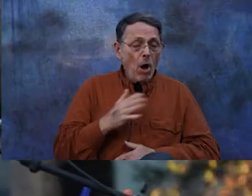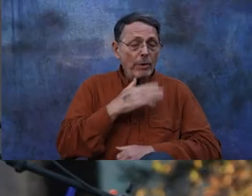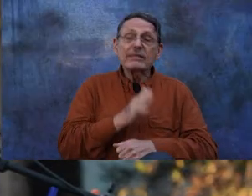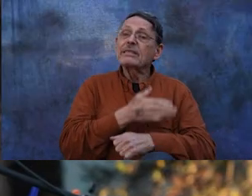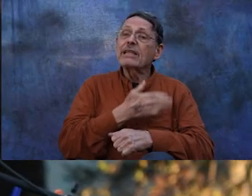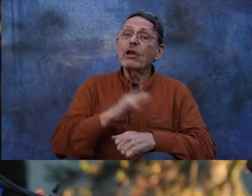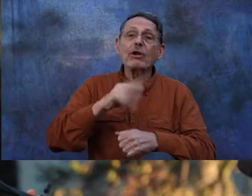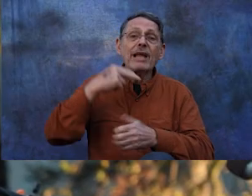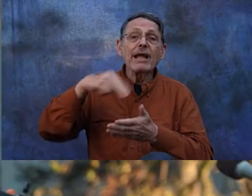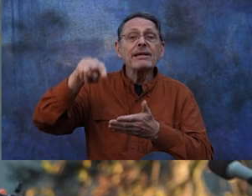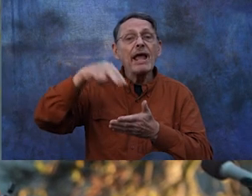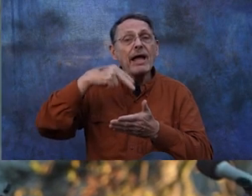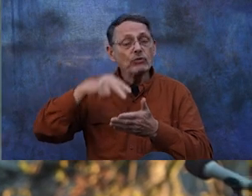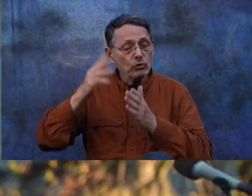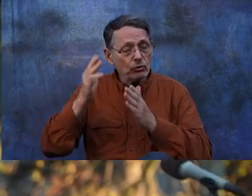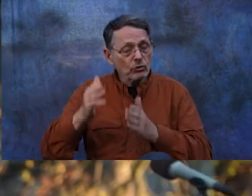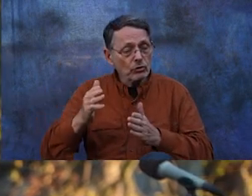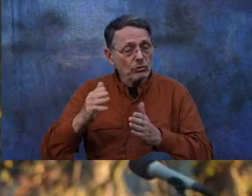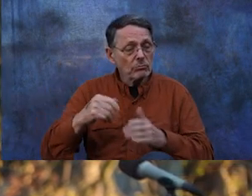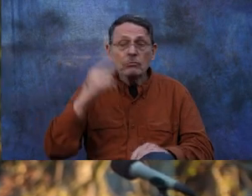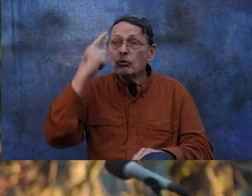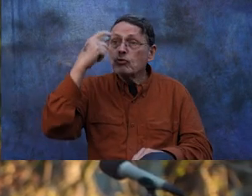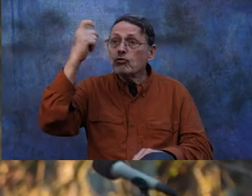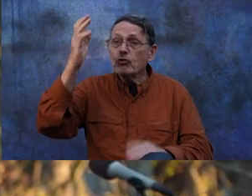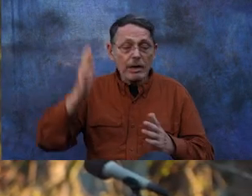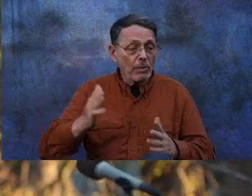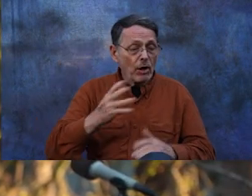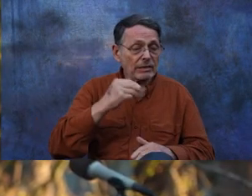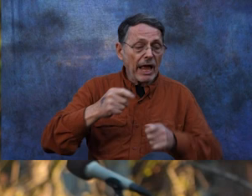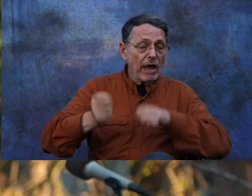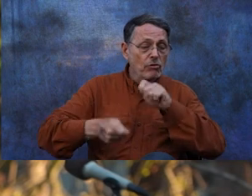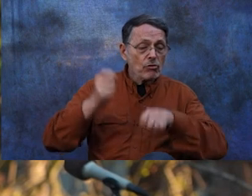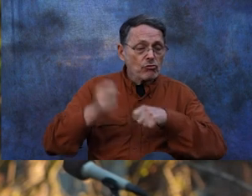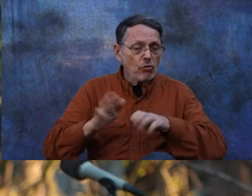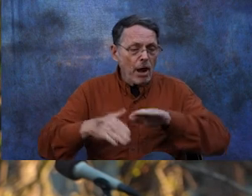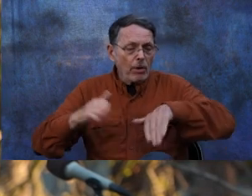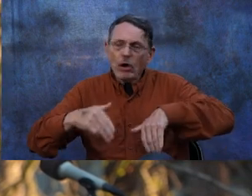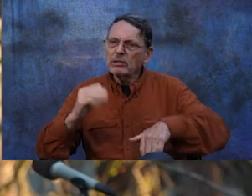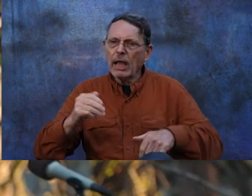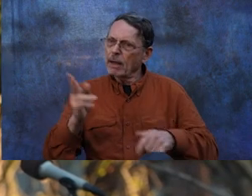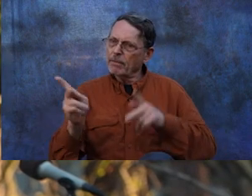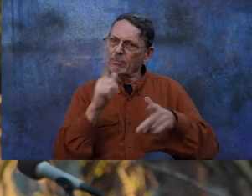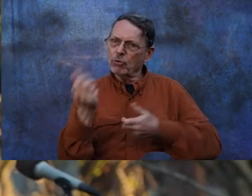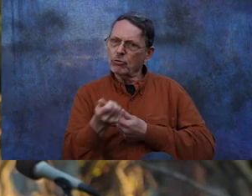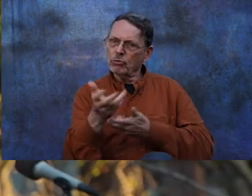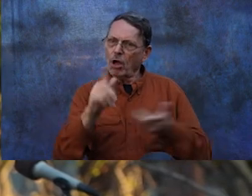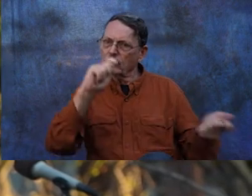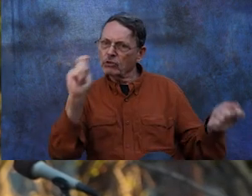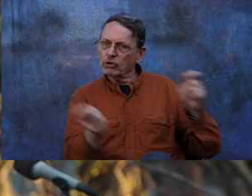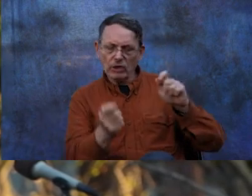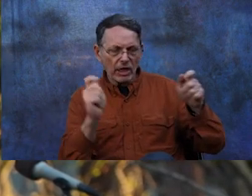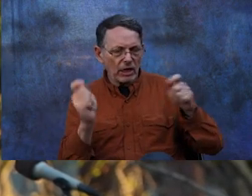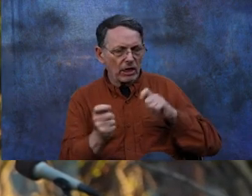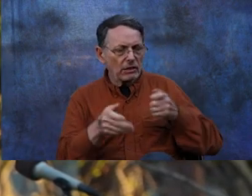and dancers, of dreamers, drummers, and changers. May